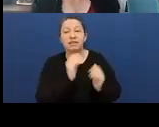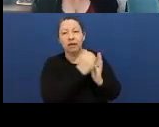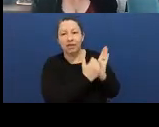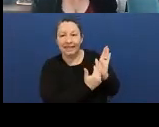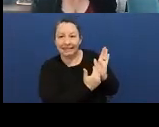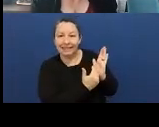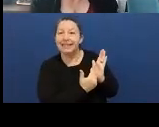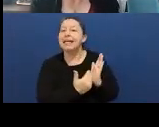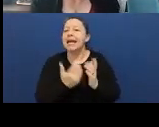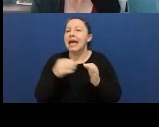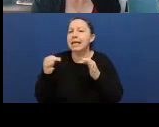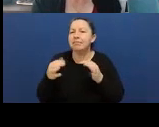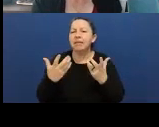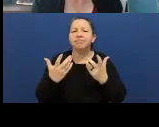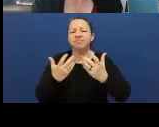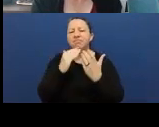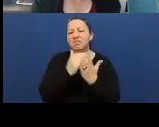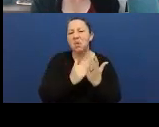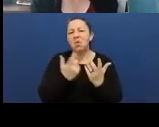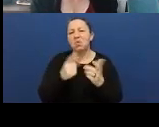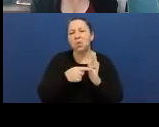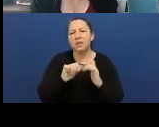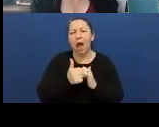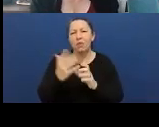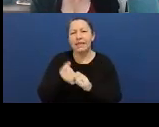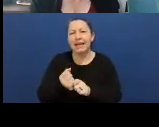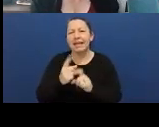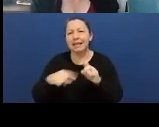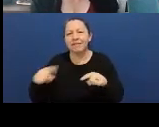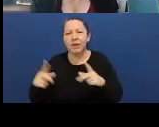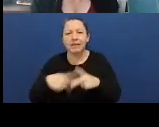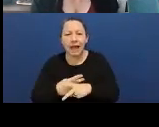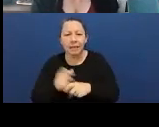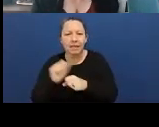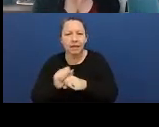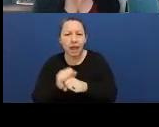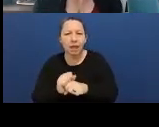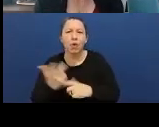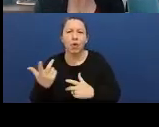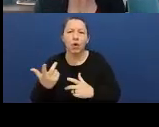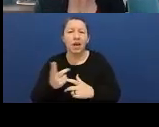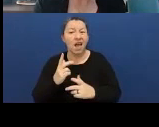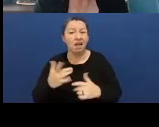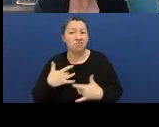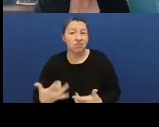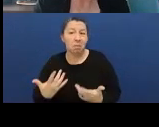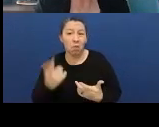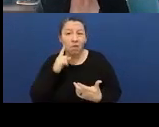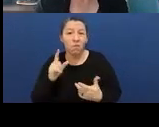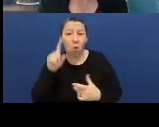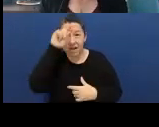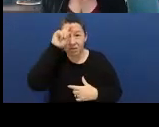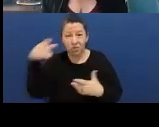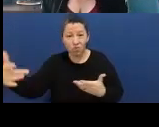get the laborers from various types of town. And it's actually very normal for the Egyptians to gather their labor